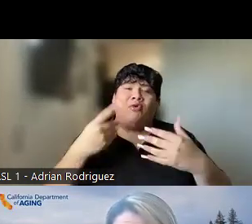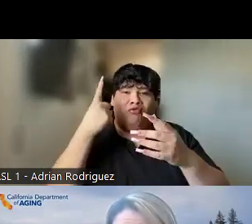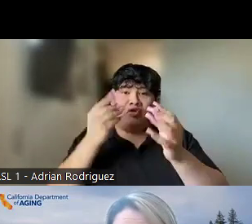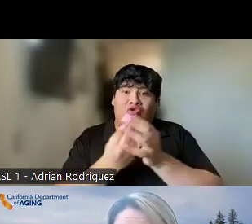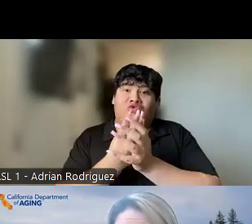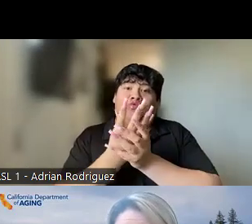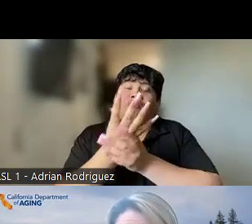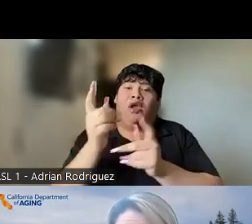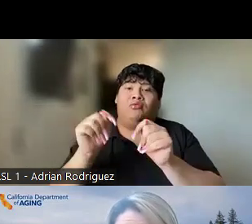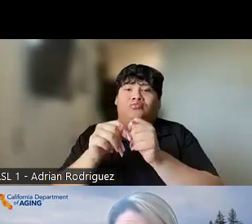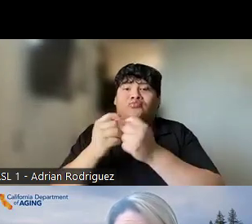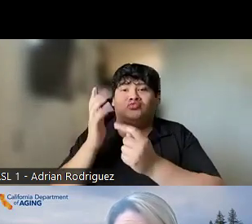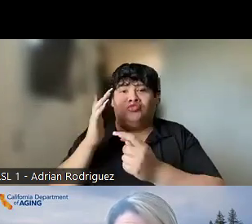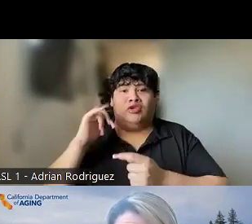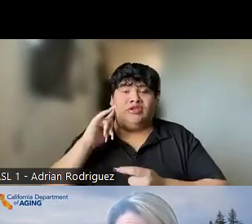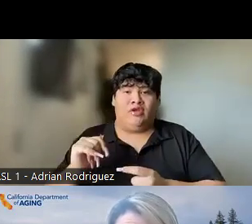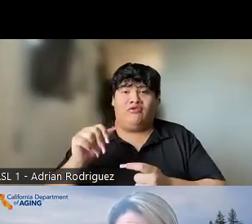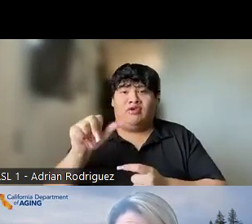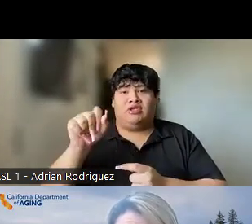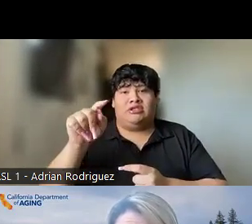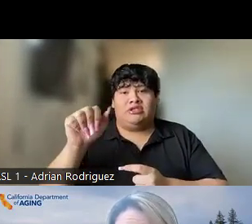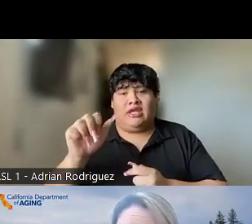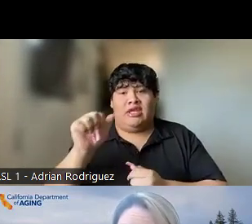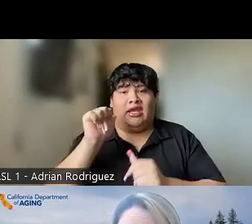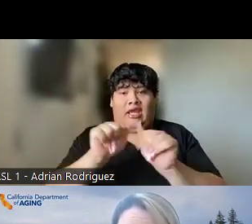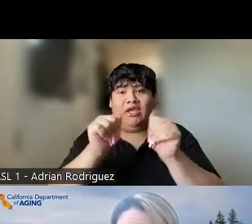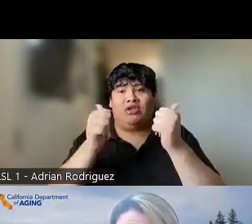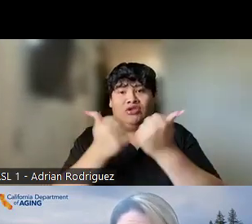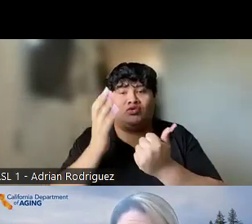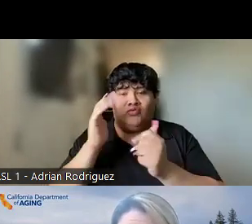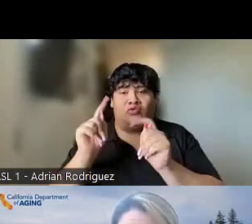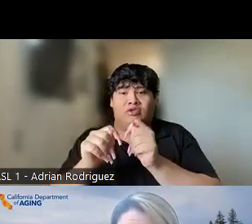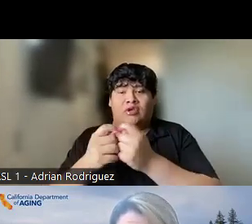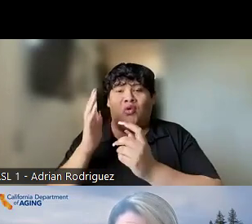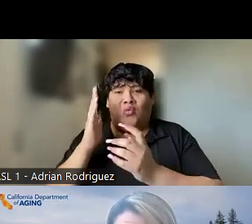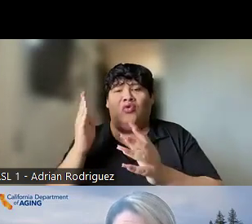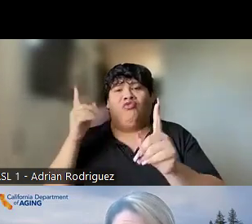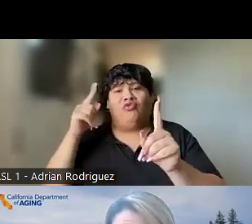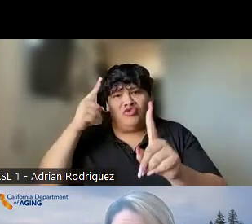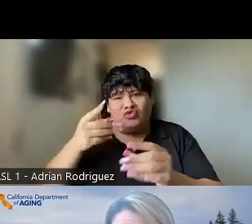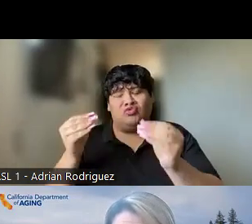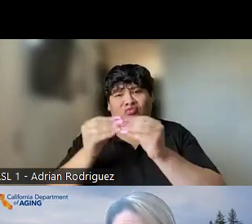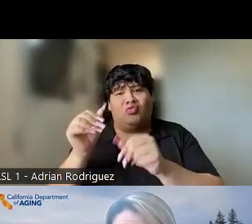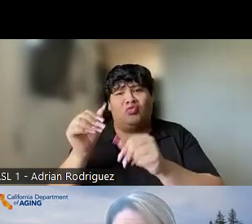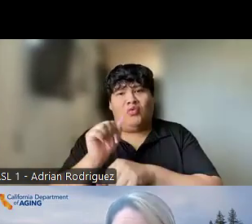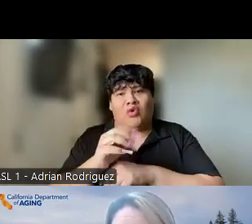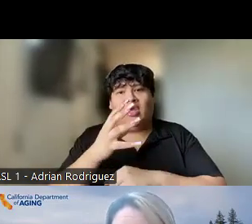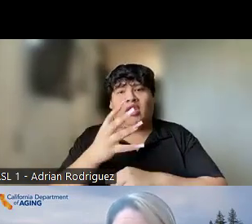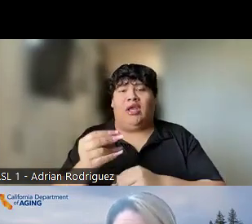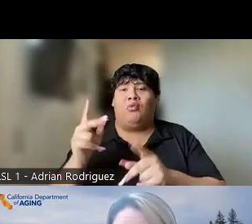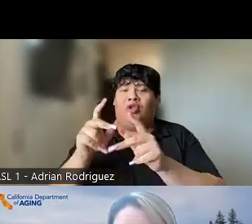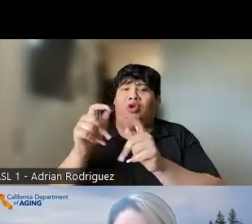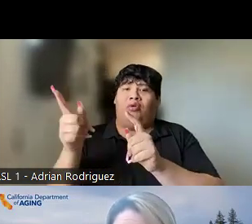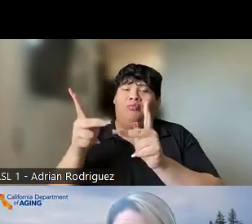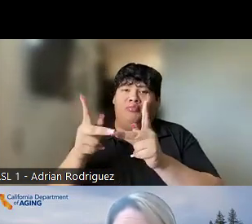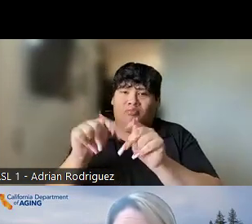with the California State Transportation Agency, and we're going to continue to work with our state partners and stakeholders in